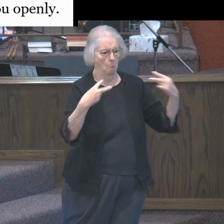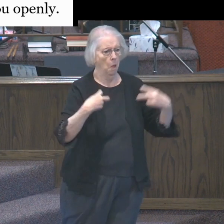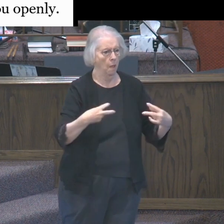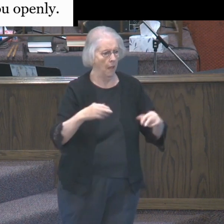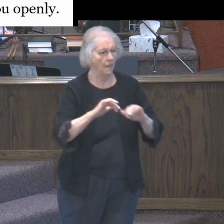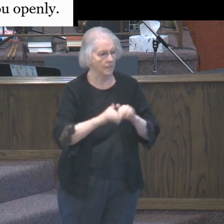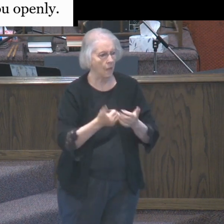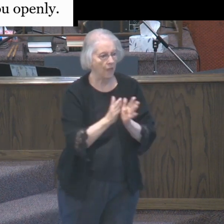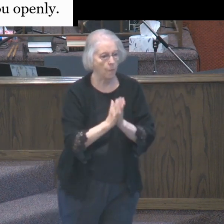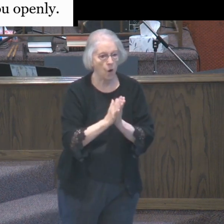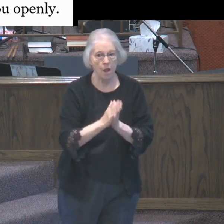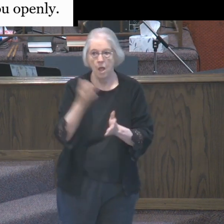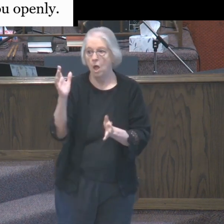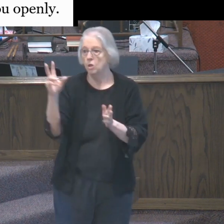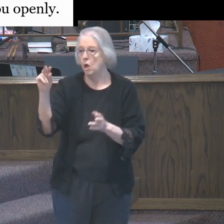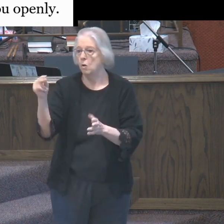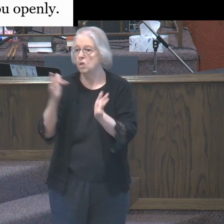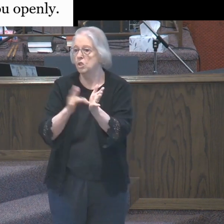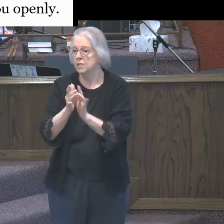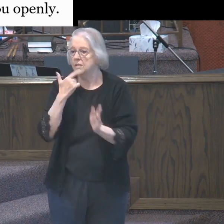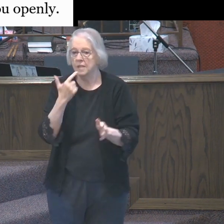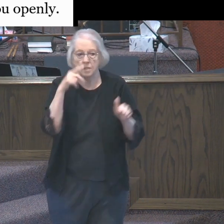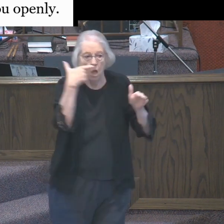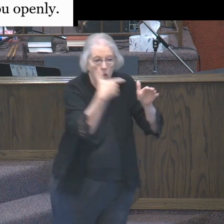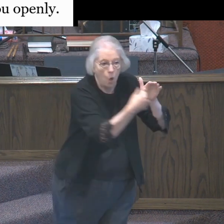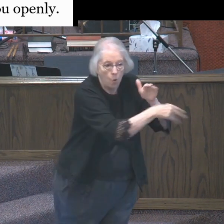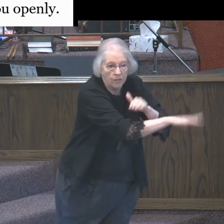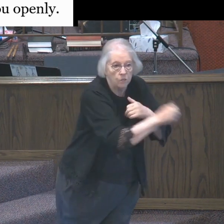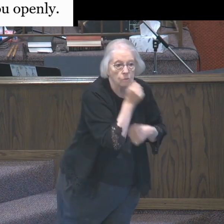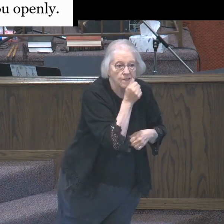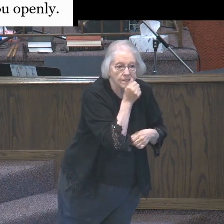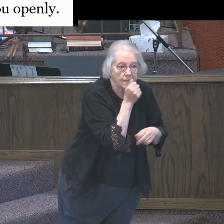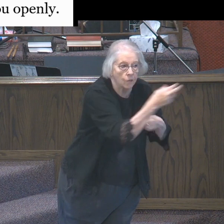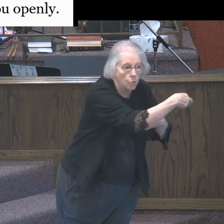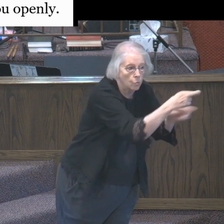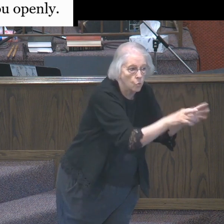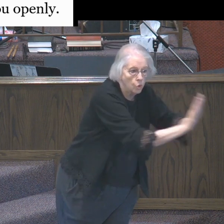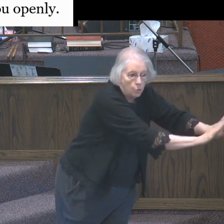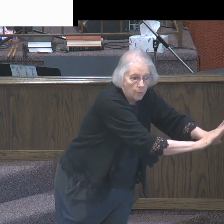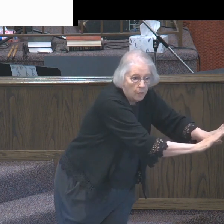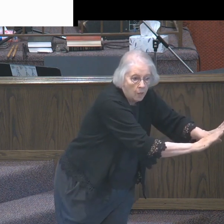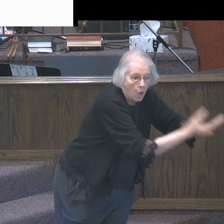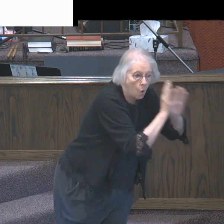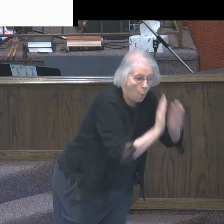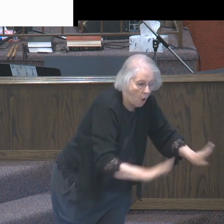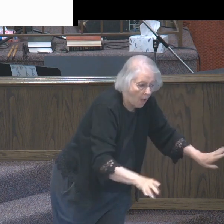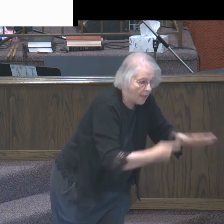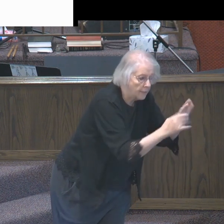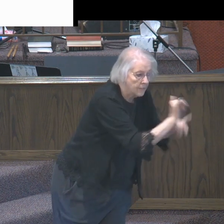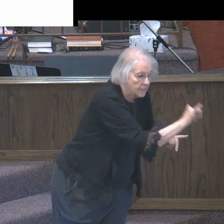who is in the secret place, and your Father who sees in secret will reward you